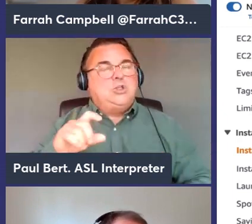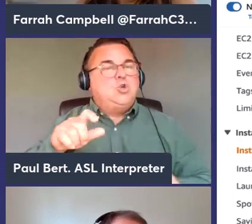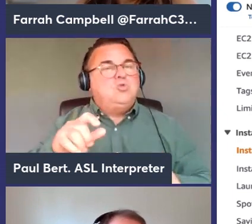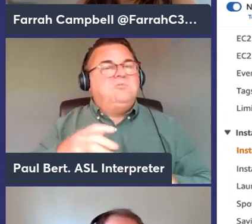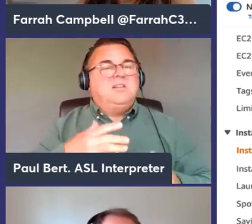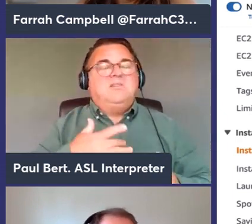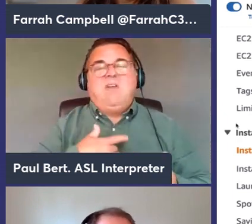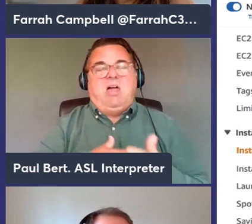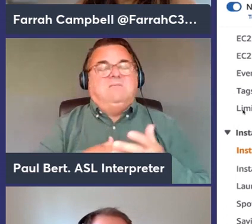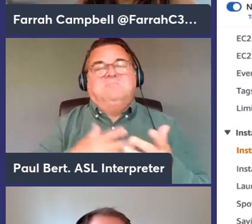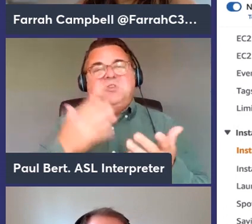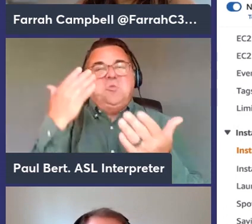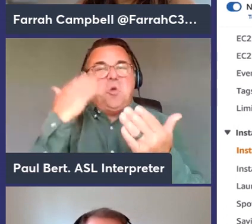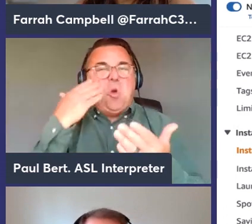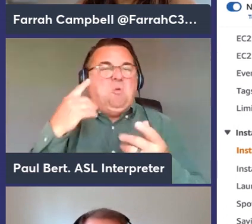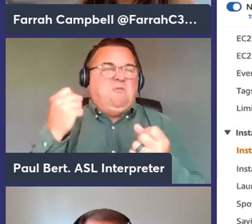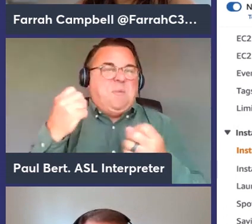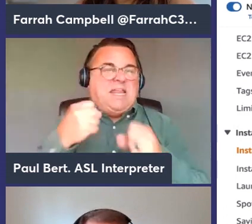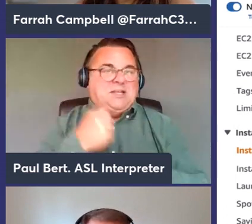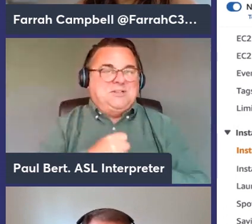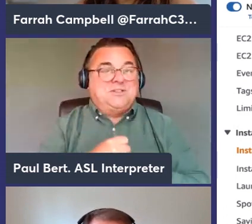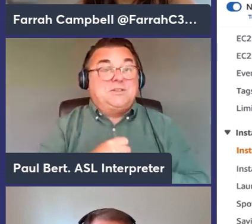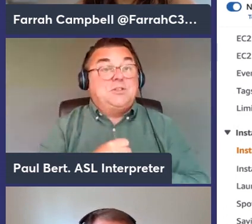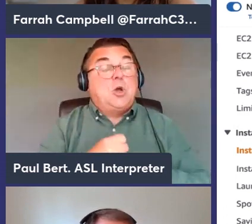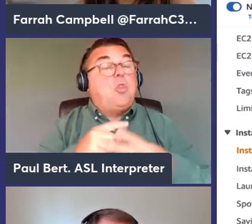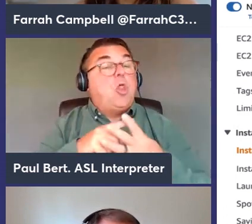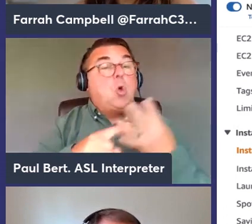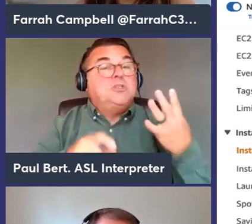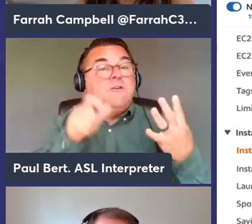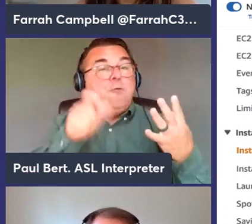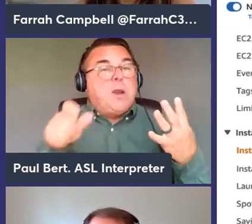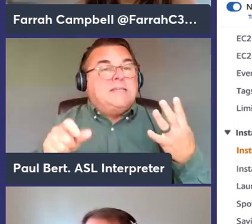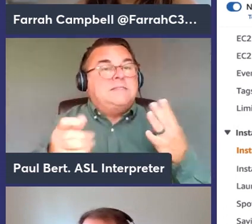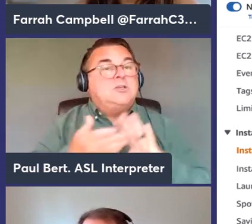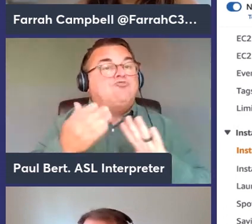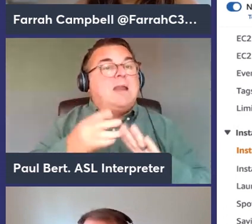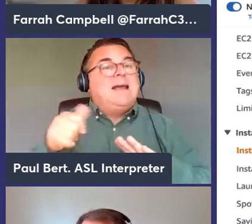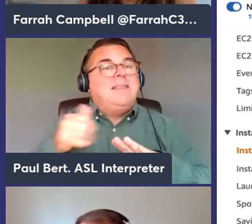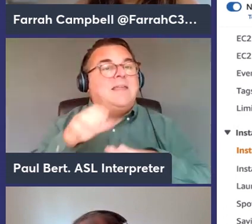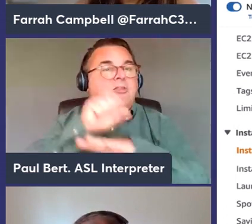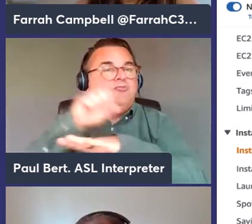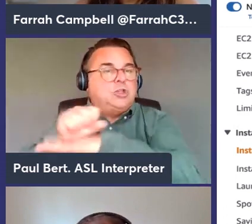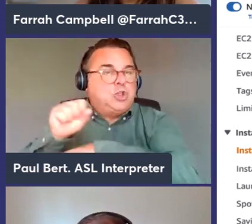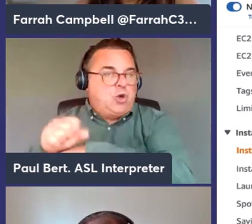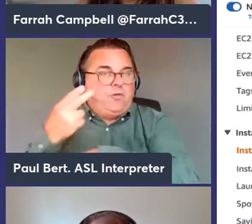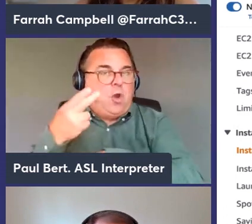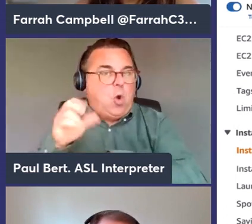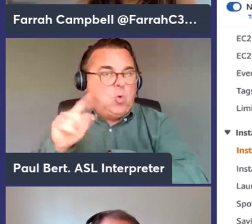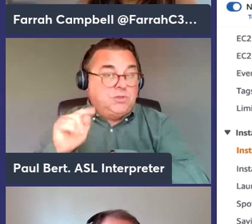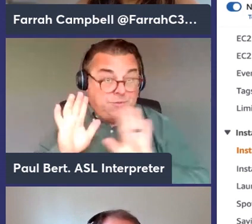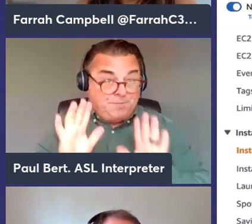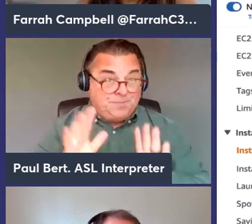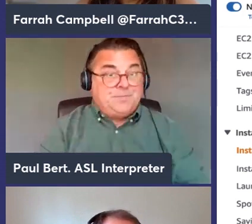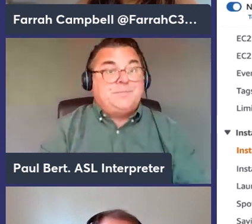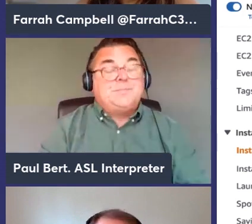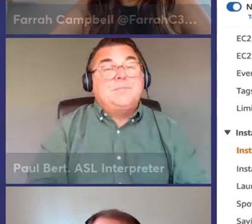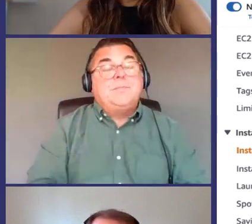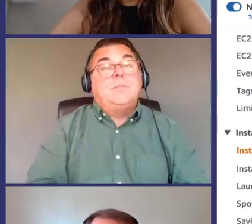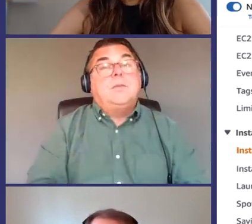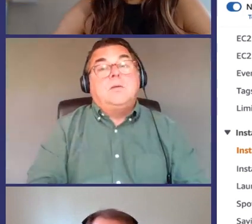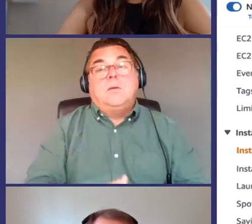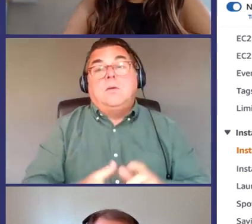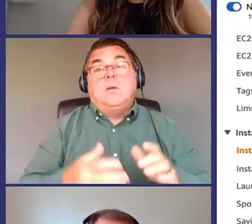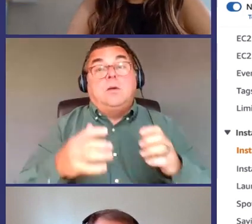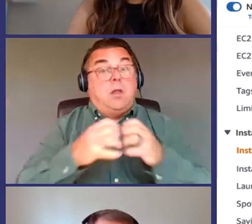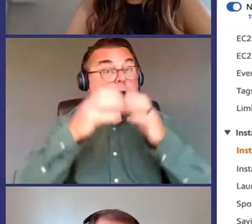know and love. And so these are the 4 instances running on those 4 hosts. All right. I'm going to go ahead